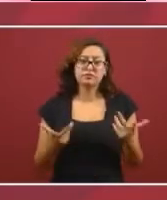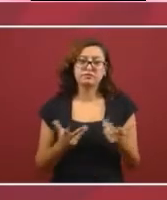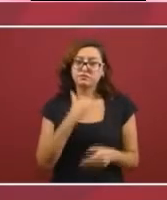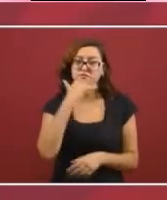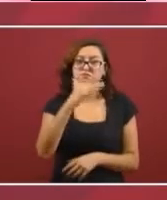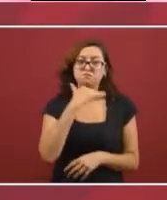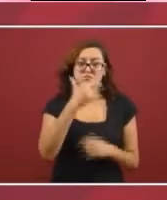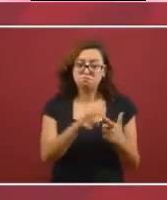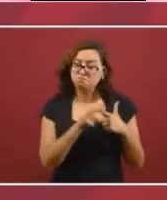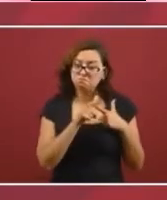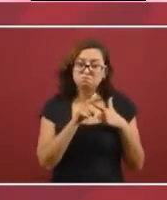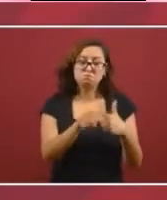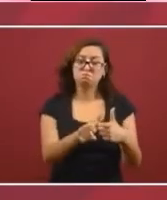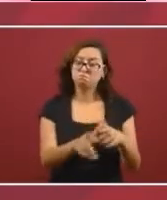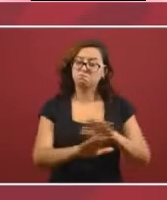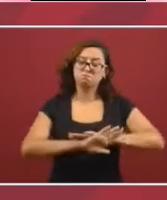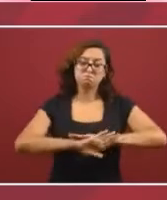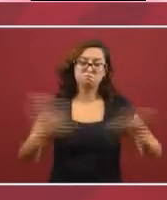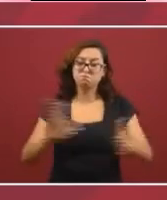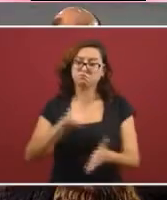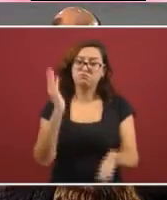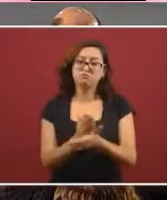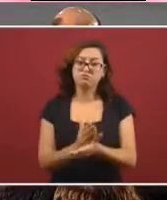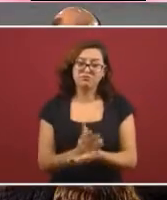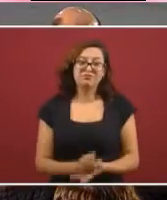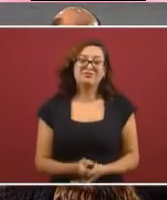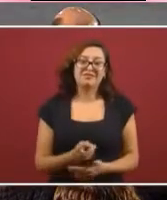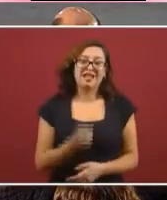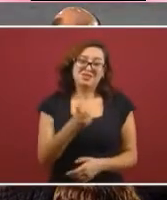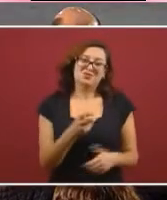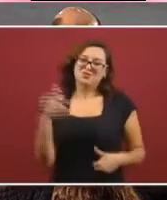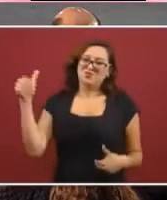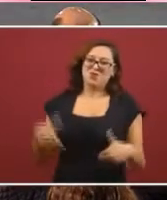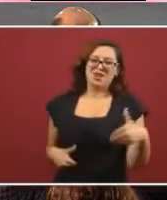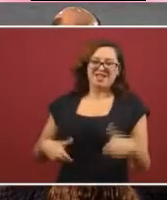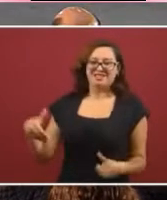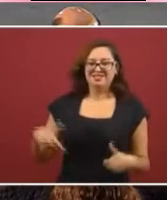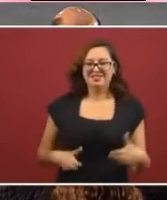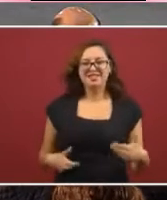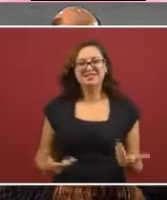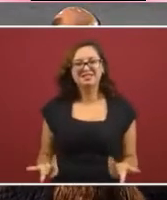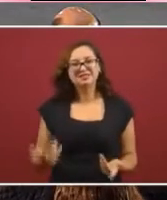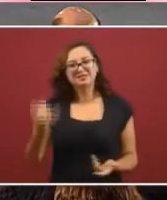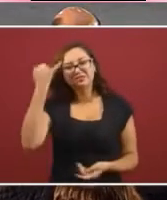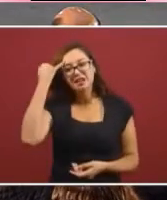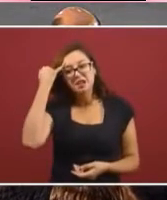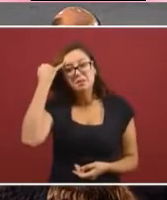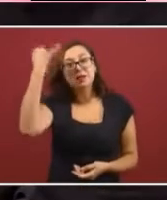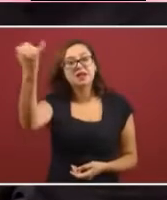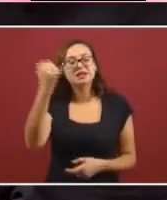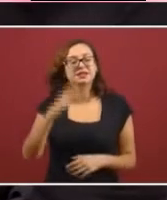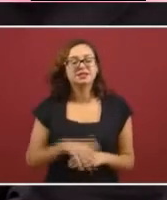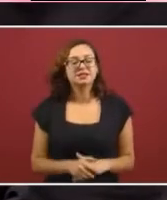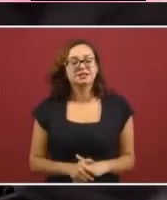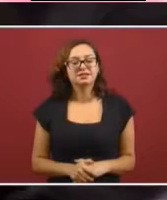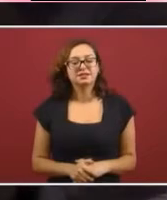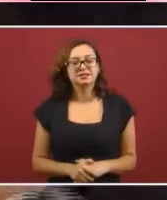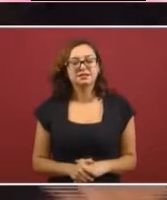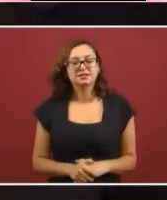And we will not permit corruption. And that's why there's these instances. Imagine they